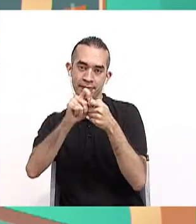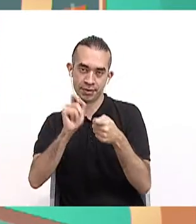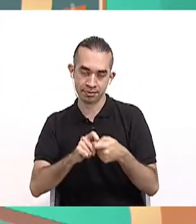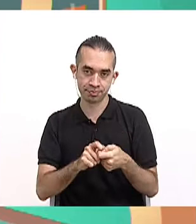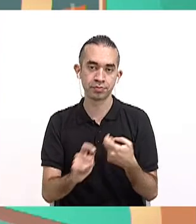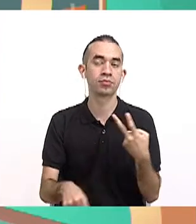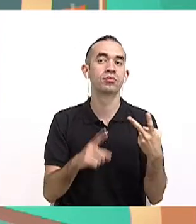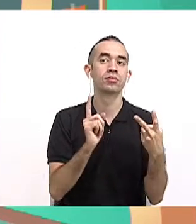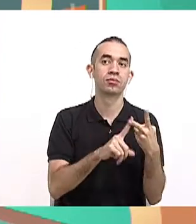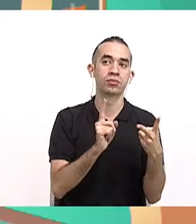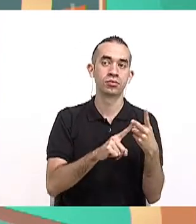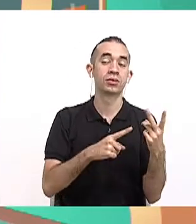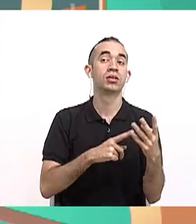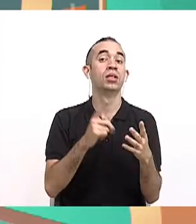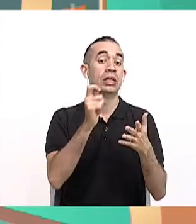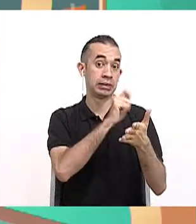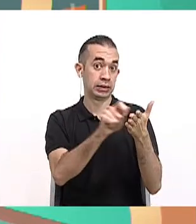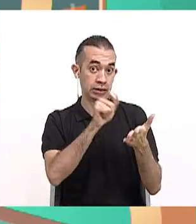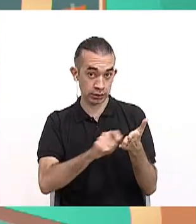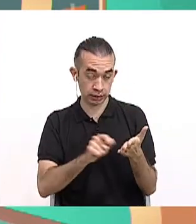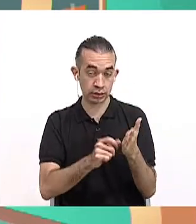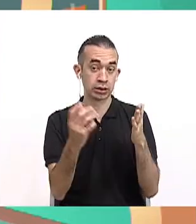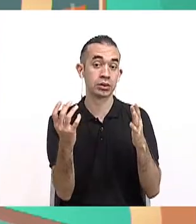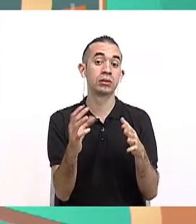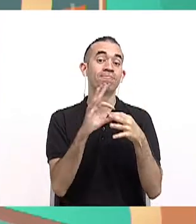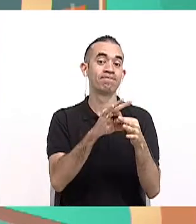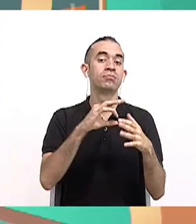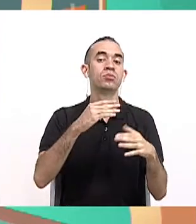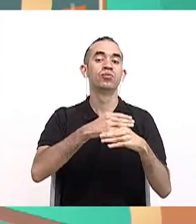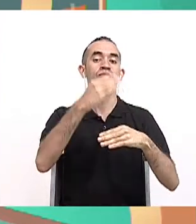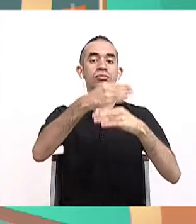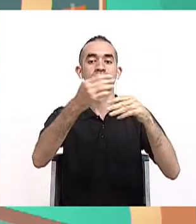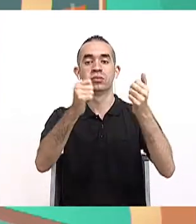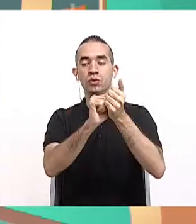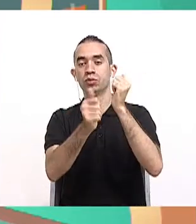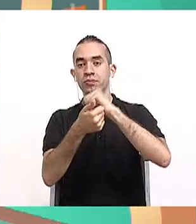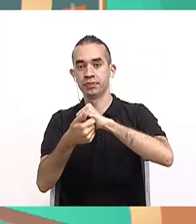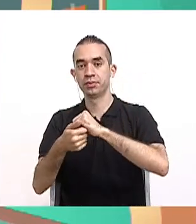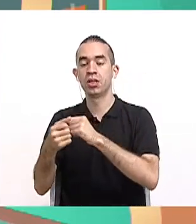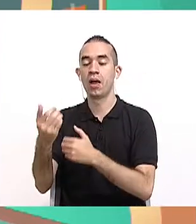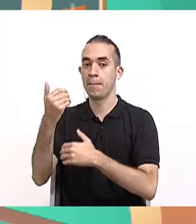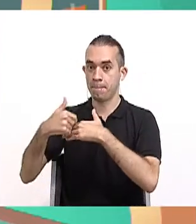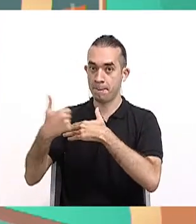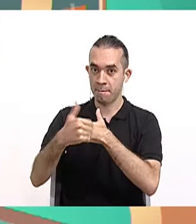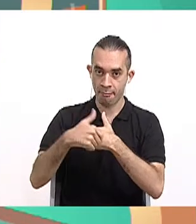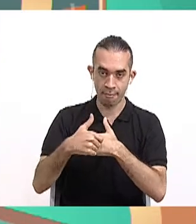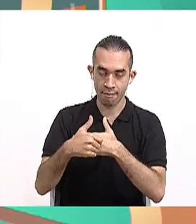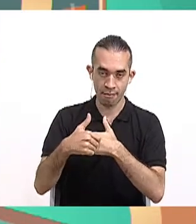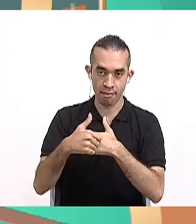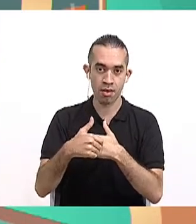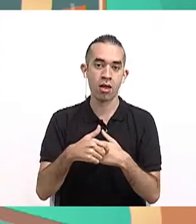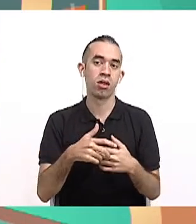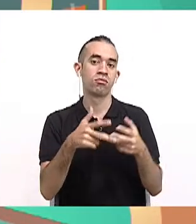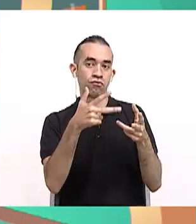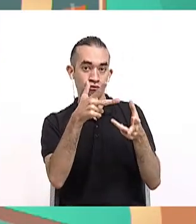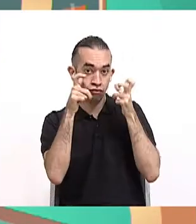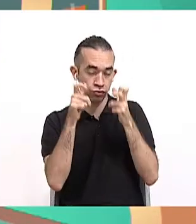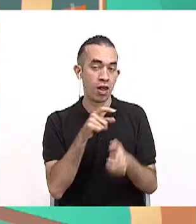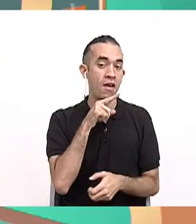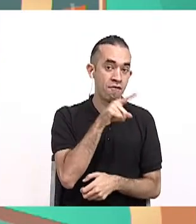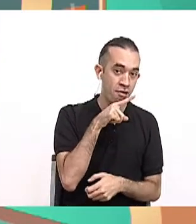distinguish facts from opinions in the text about bricks to bread. So what we're going to be doing is